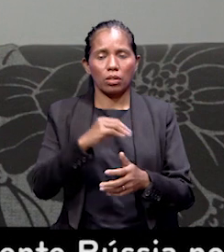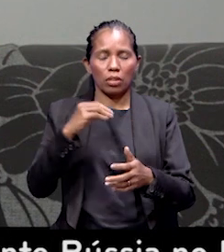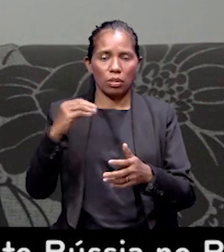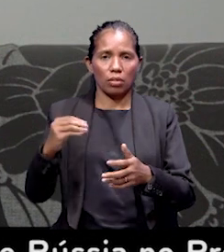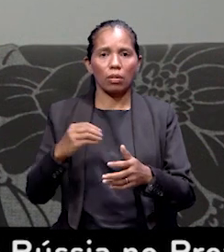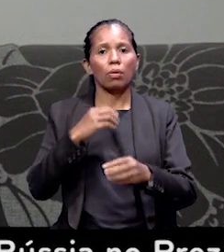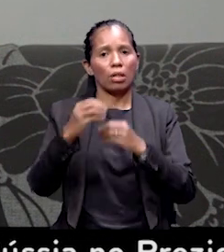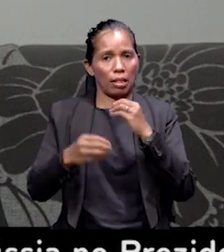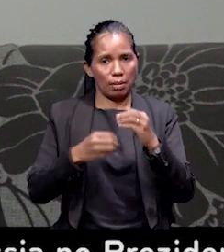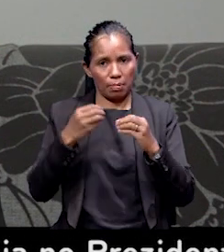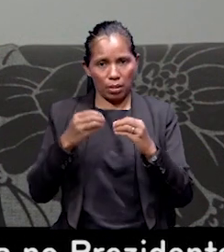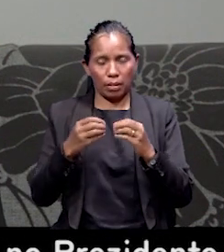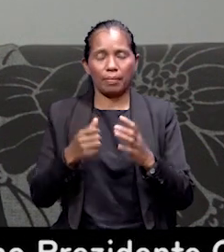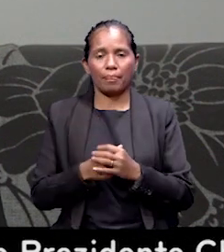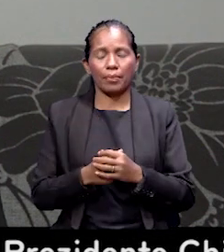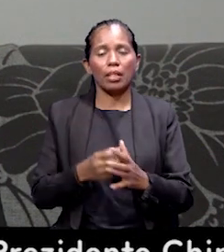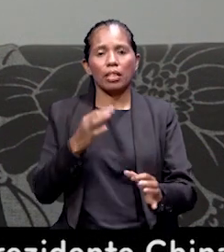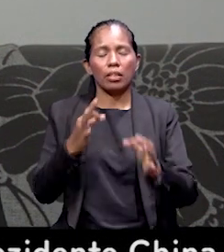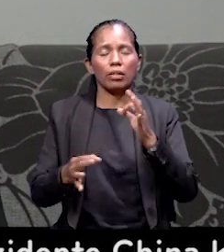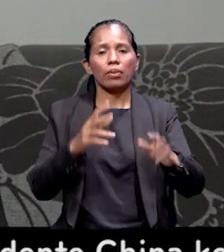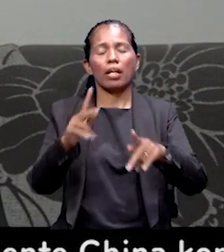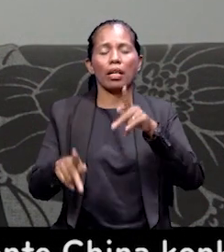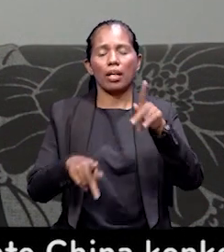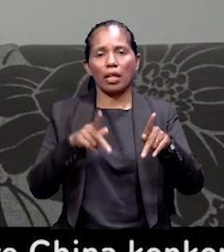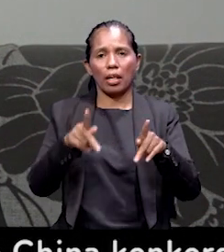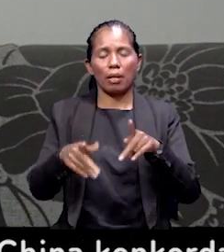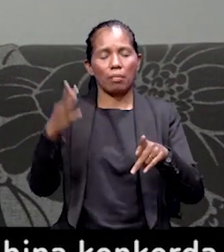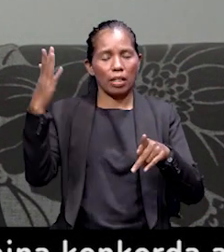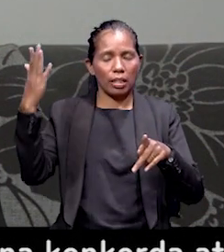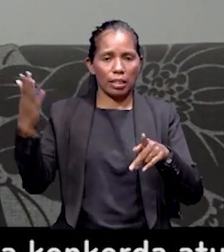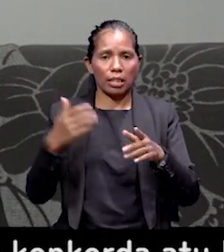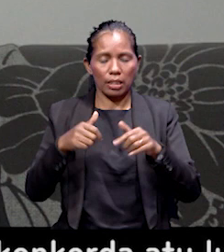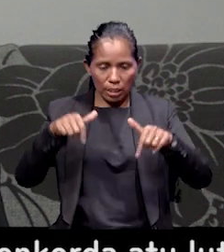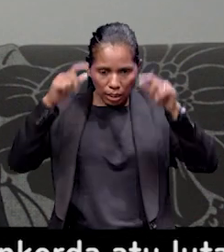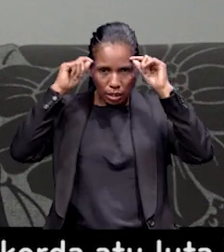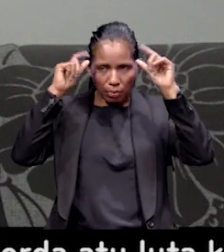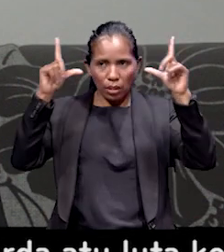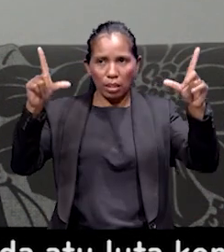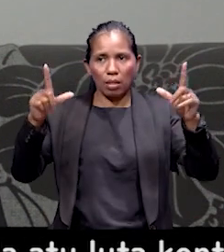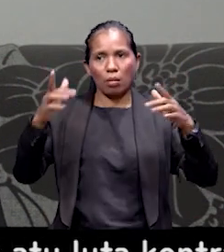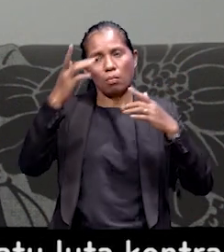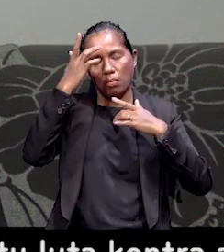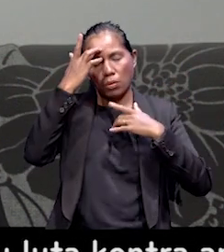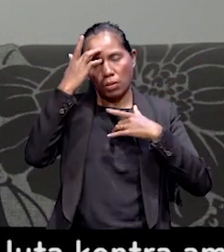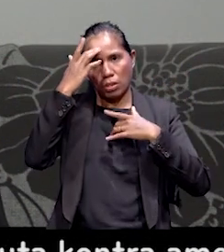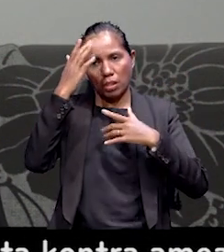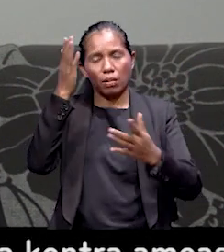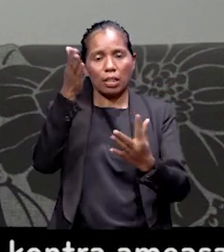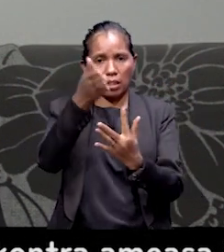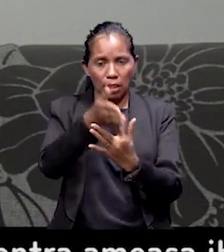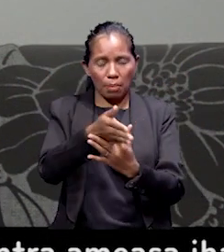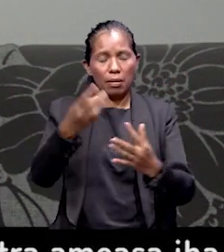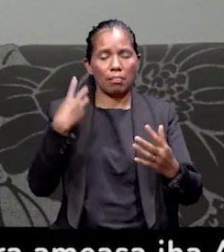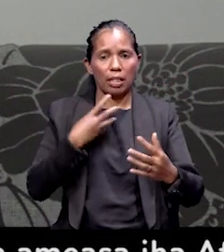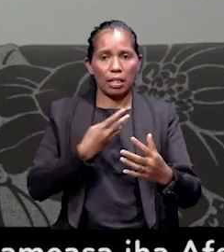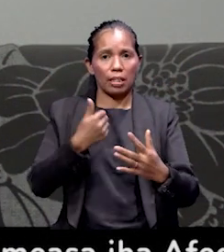kata quando ia populasaun ia rezion ida, por exemplo, di Timor Leste, moras ne quando tama ni infekta